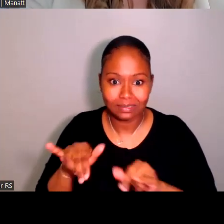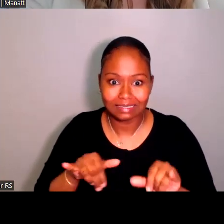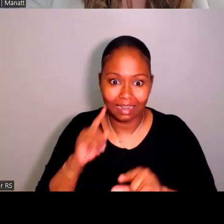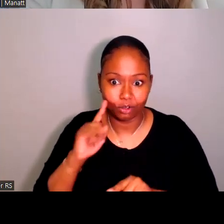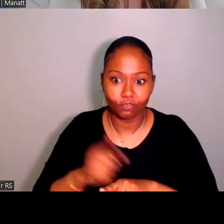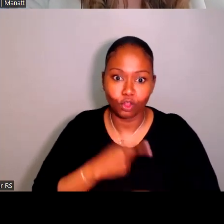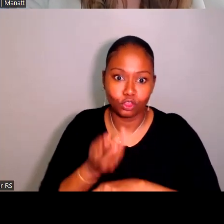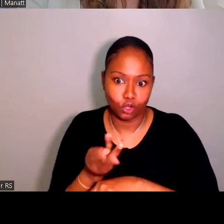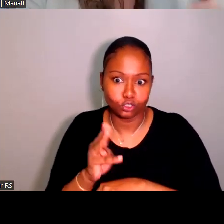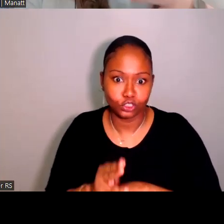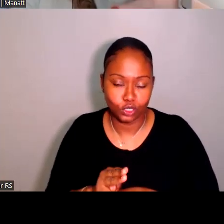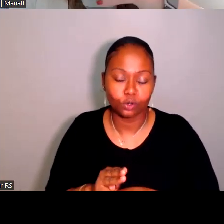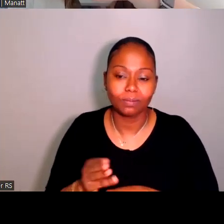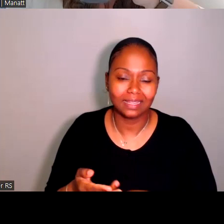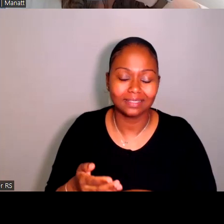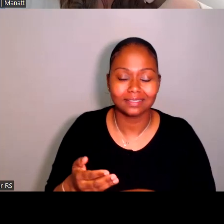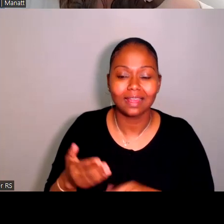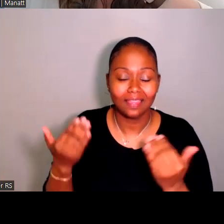least restrictive.